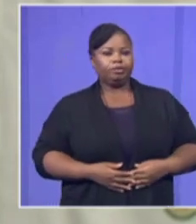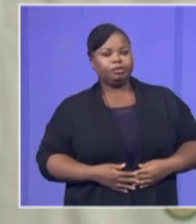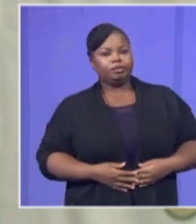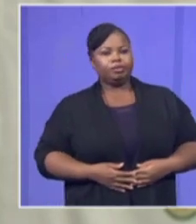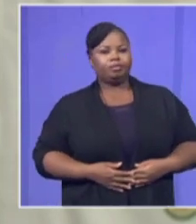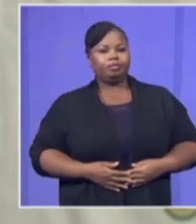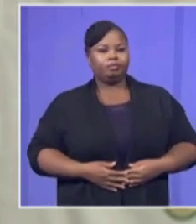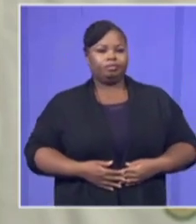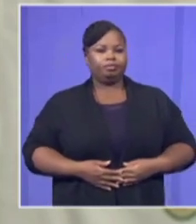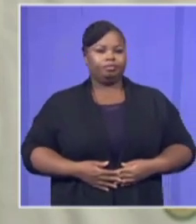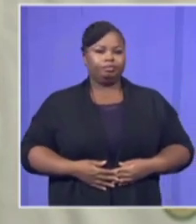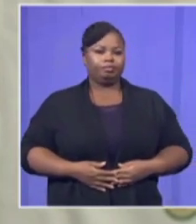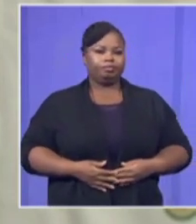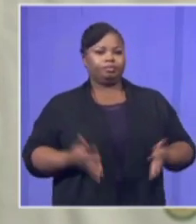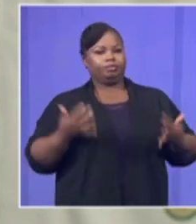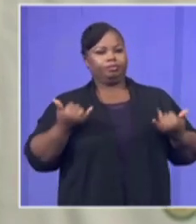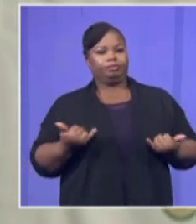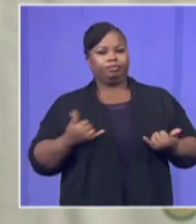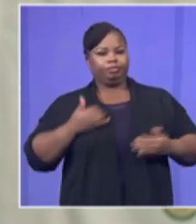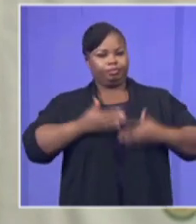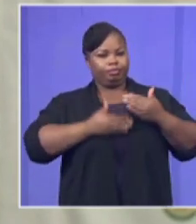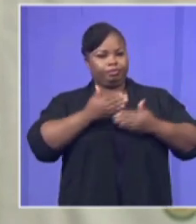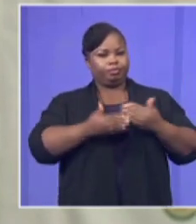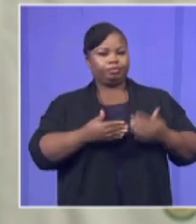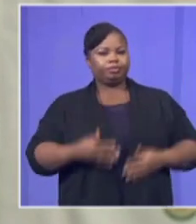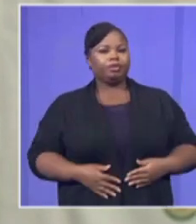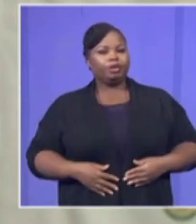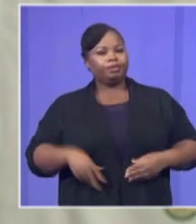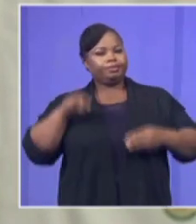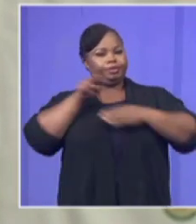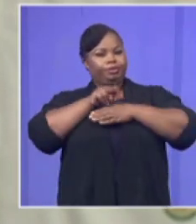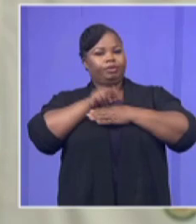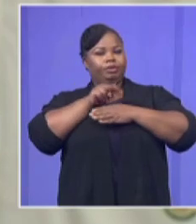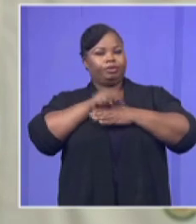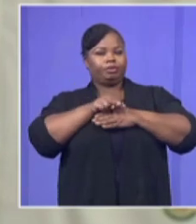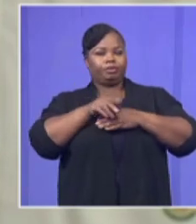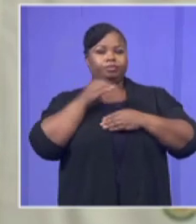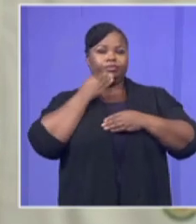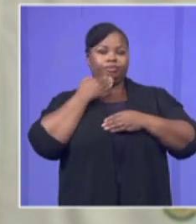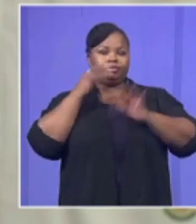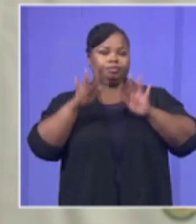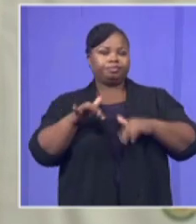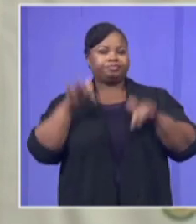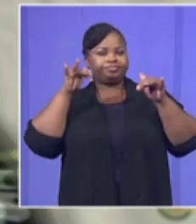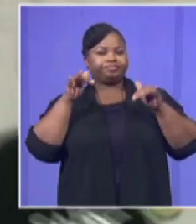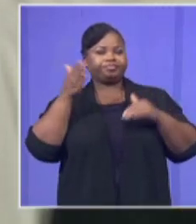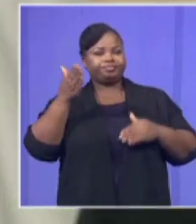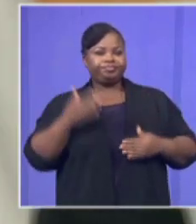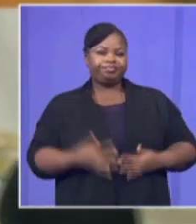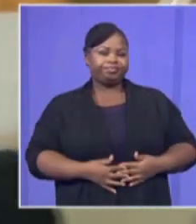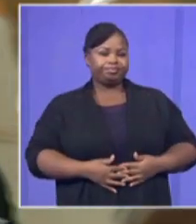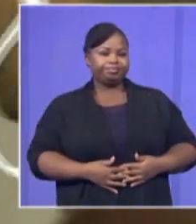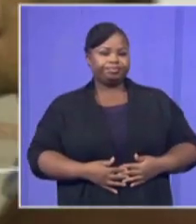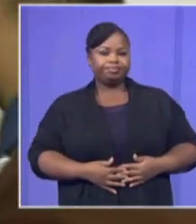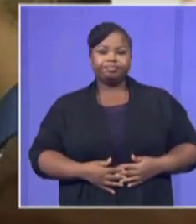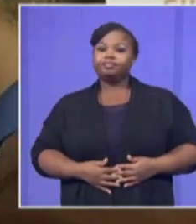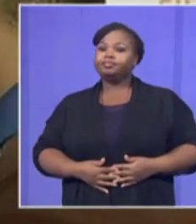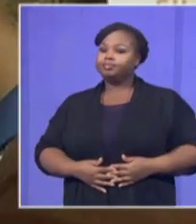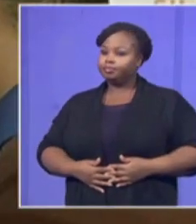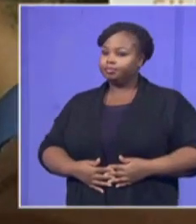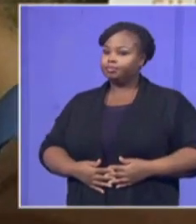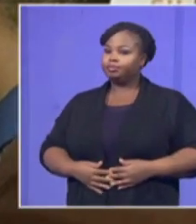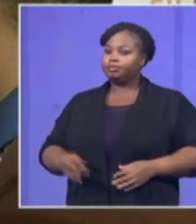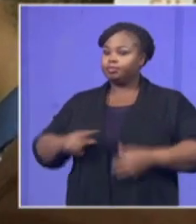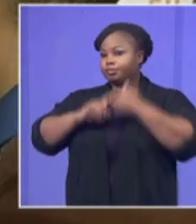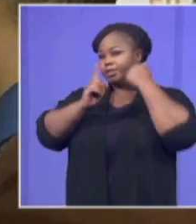and it's now a process that is being overseen and overlooked by the parliamentary structures. Doctor, just before I let you go, can